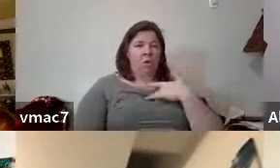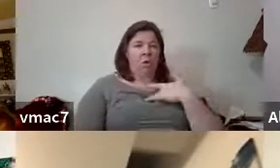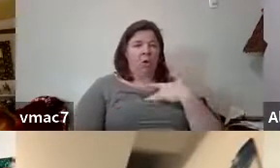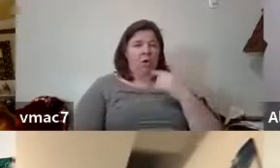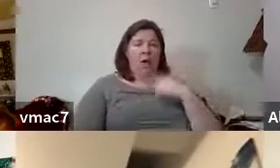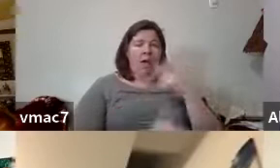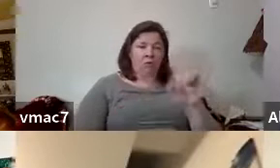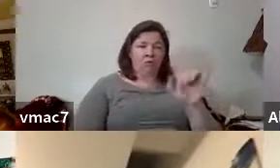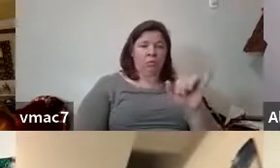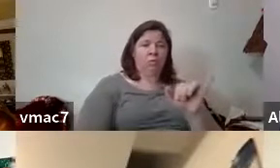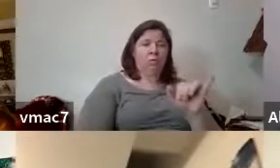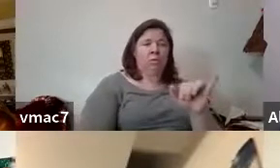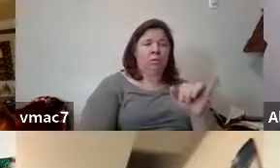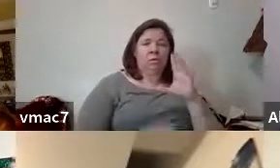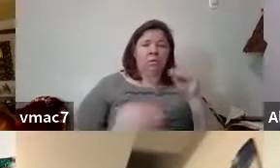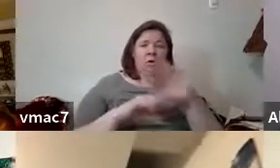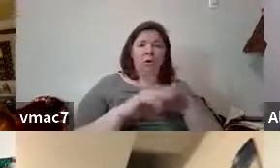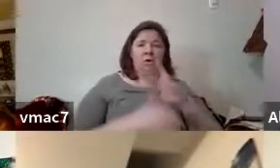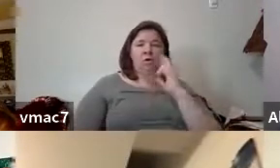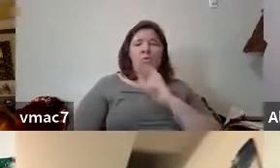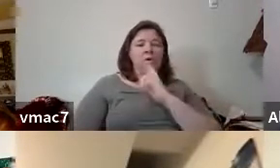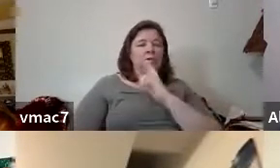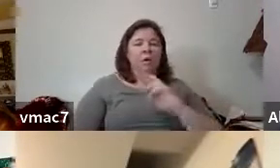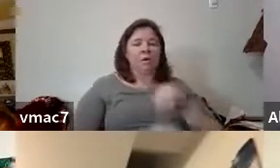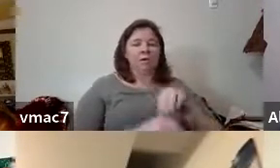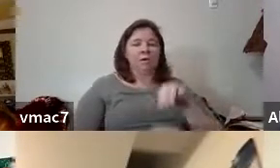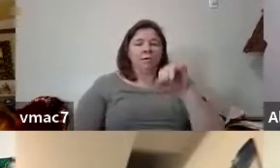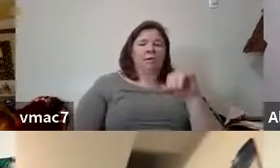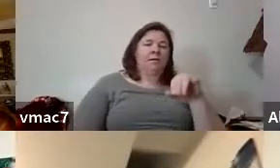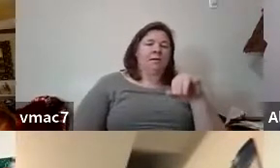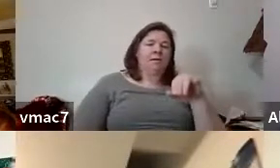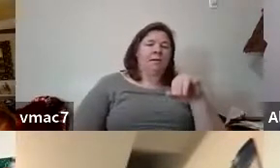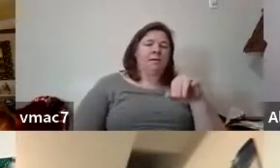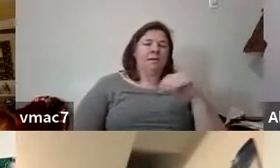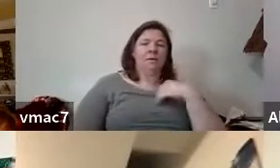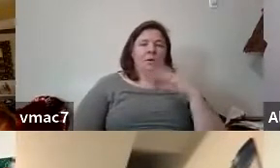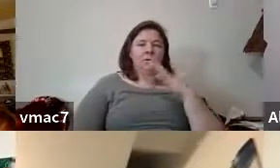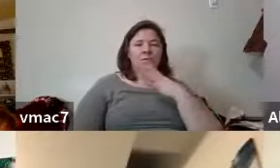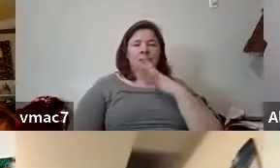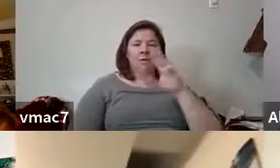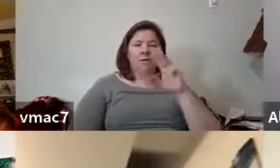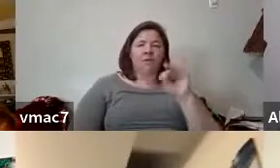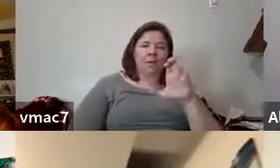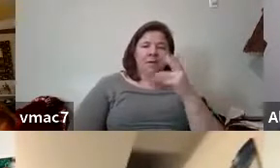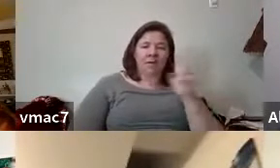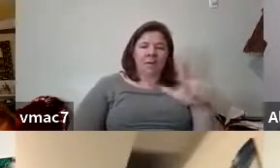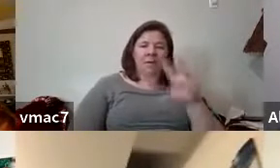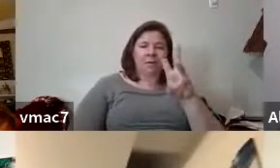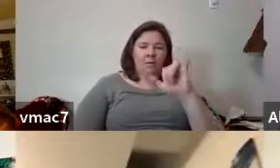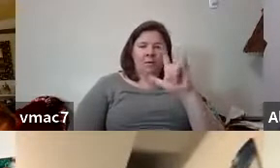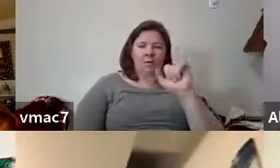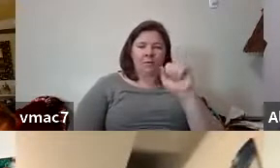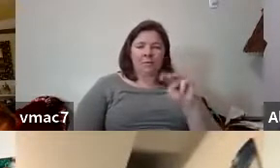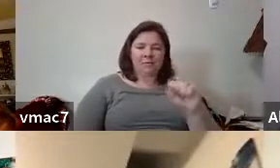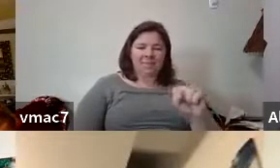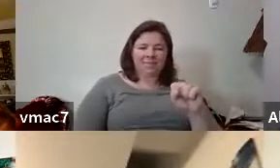do too. We can talk about it over a restaurant beer in Negril with Michael Williams. We'll invite Dr. Peter Williams along, and anybody else who